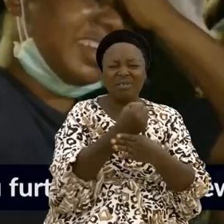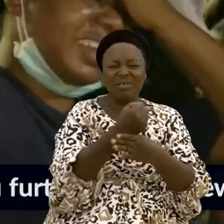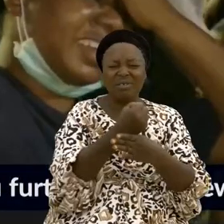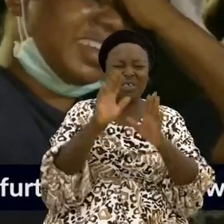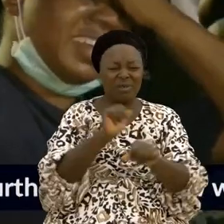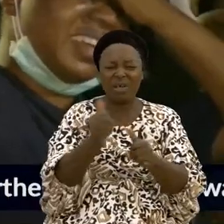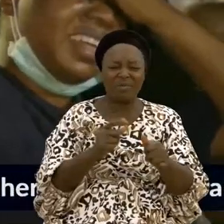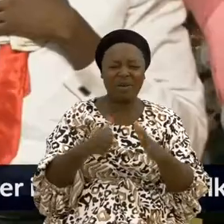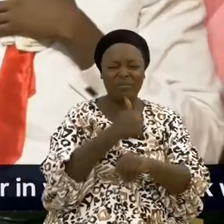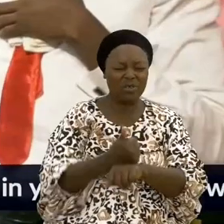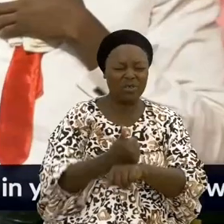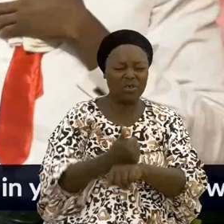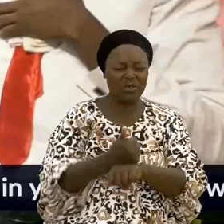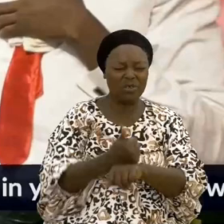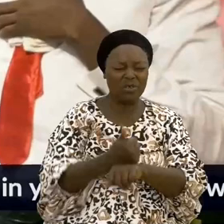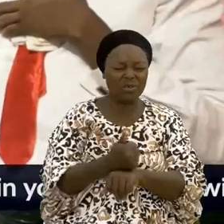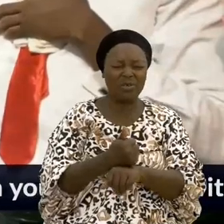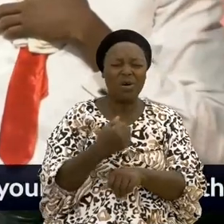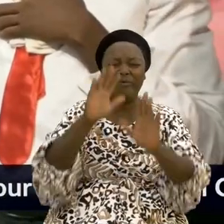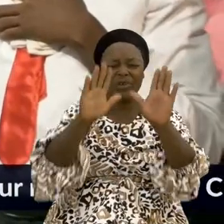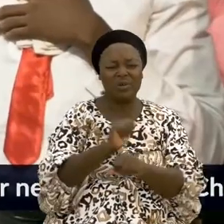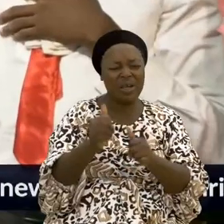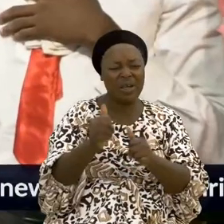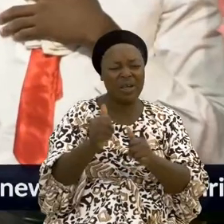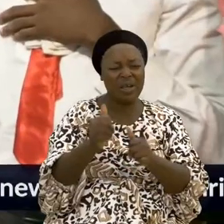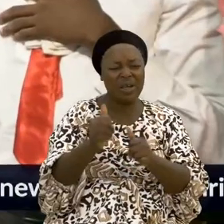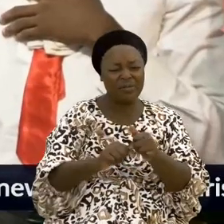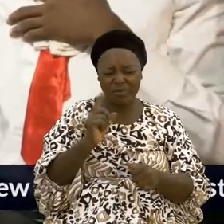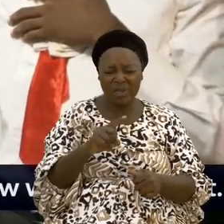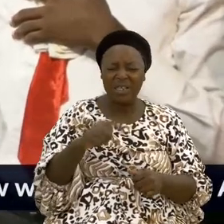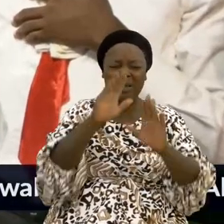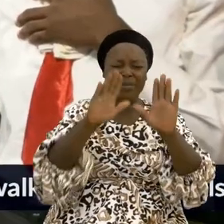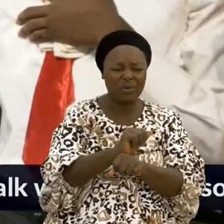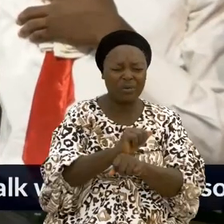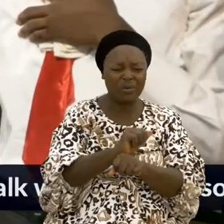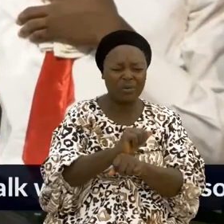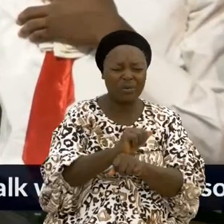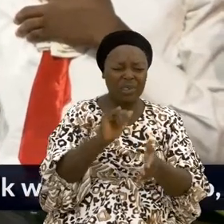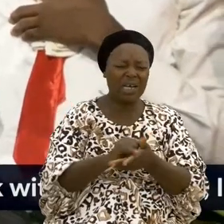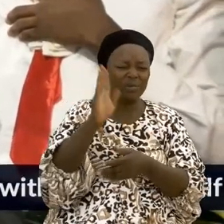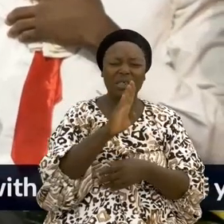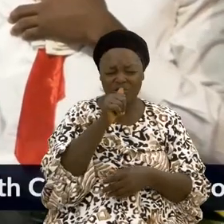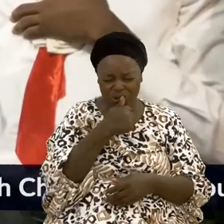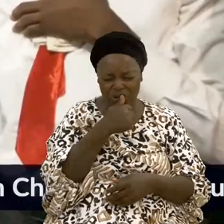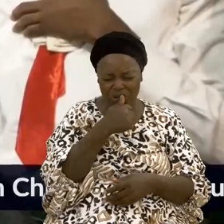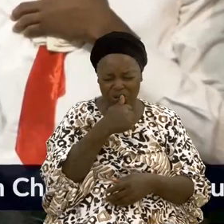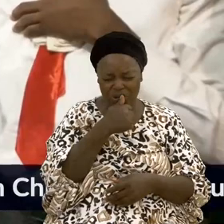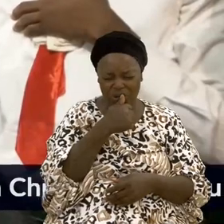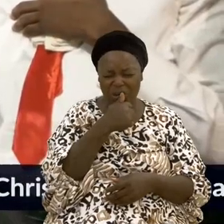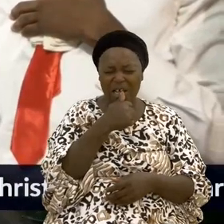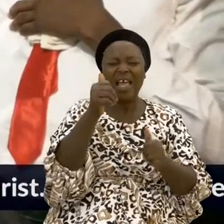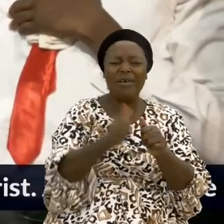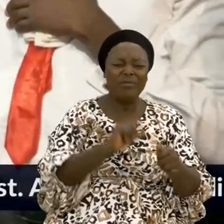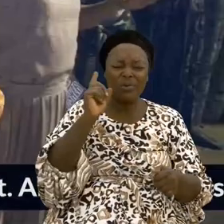Confirmation of miracle everywhere. The miracle that will last. Everywhere